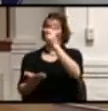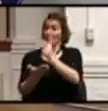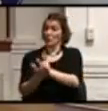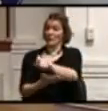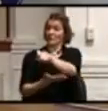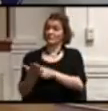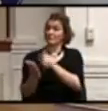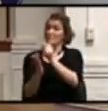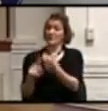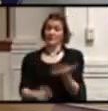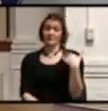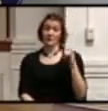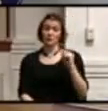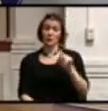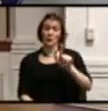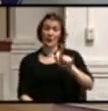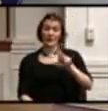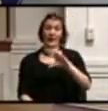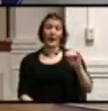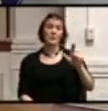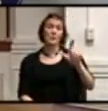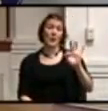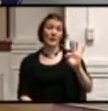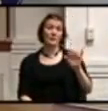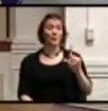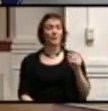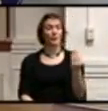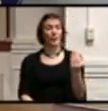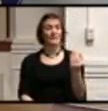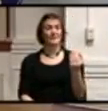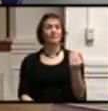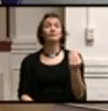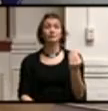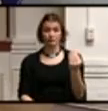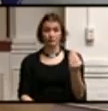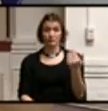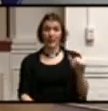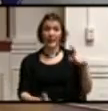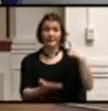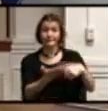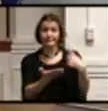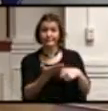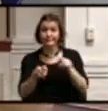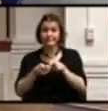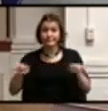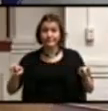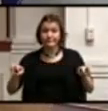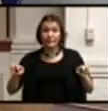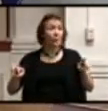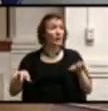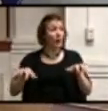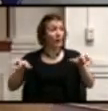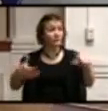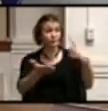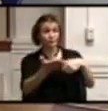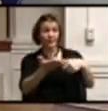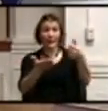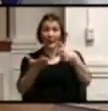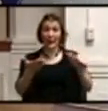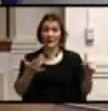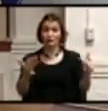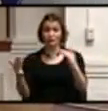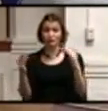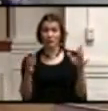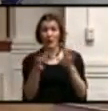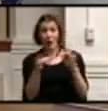minutes from January 21 and January 29, 2014. Is there anybody on the board or anybody who's in attendance who's got